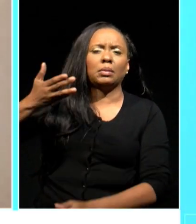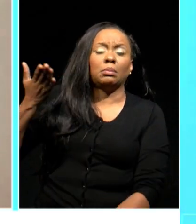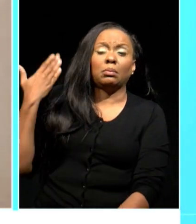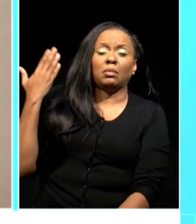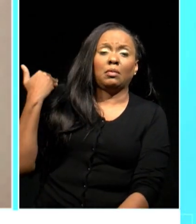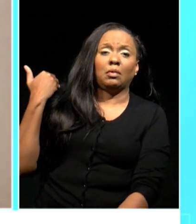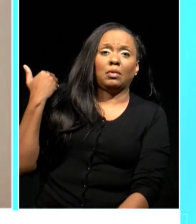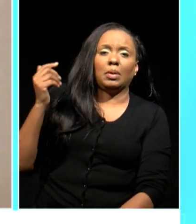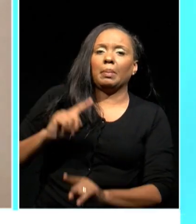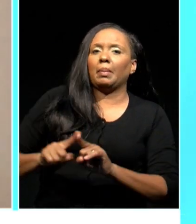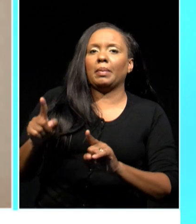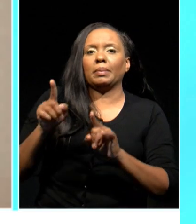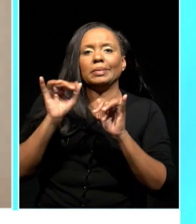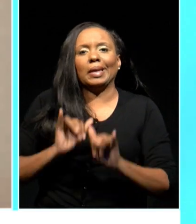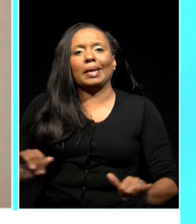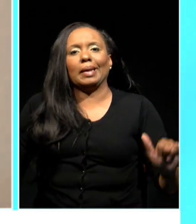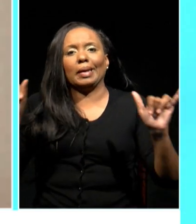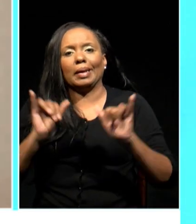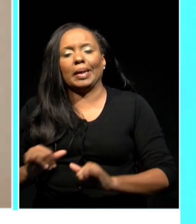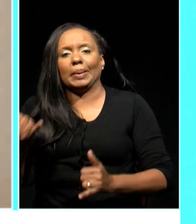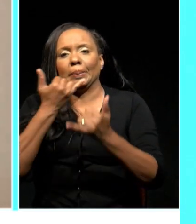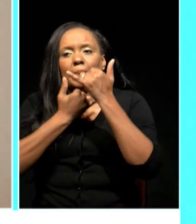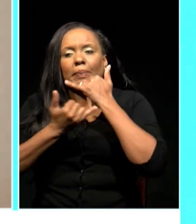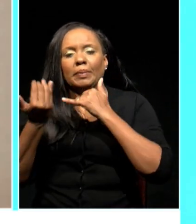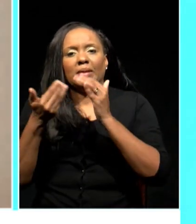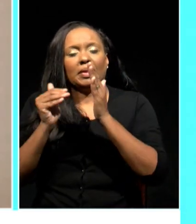But I guess they would move on from here on.